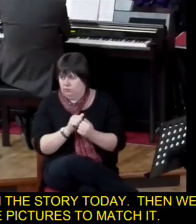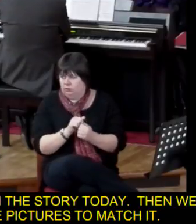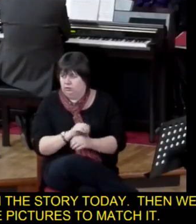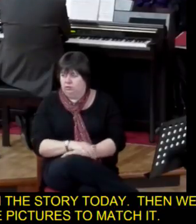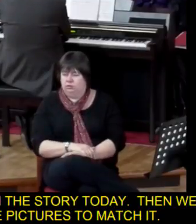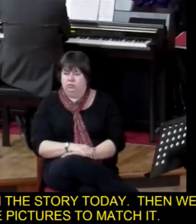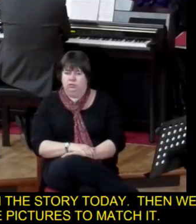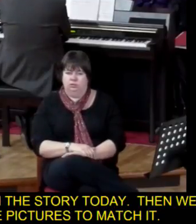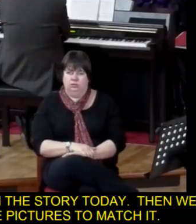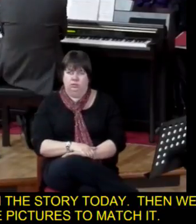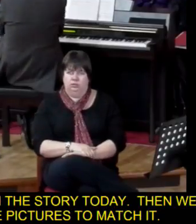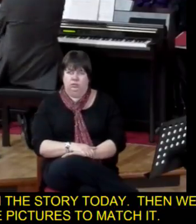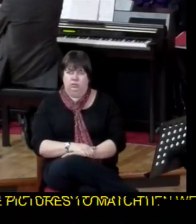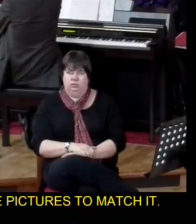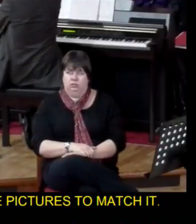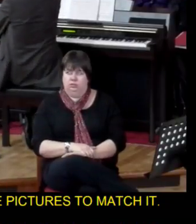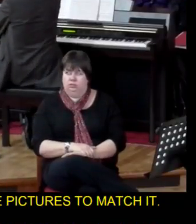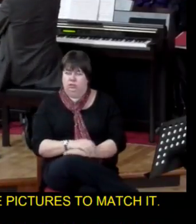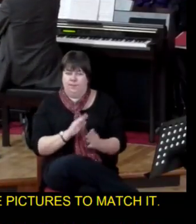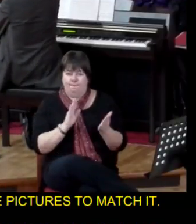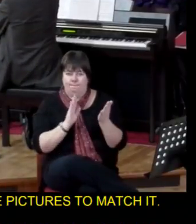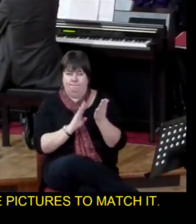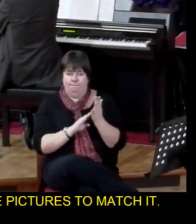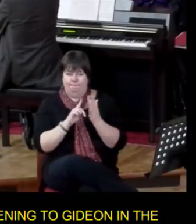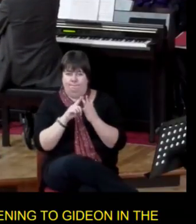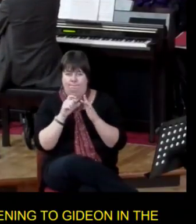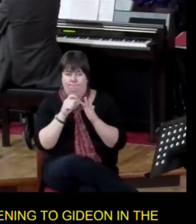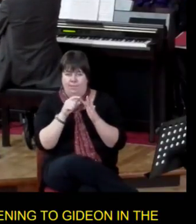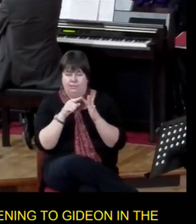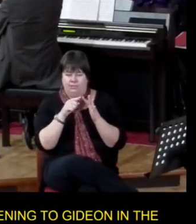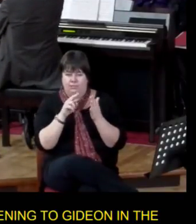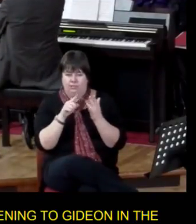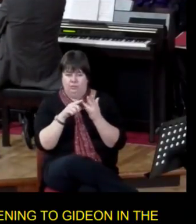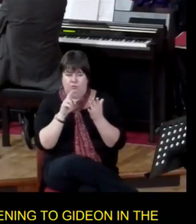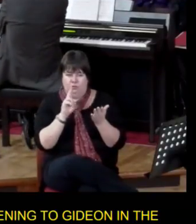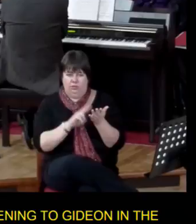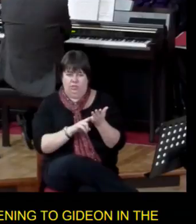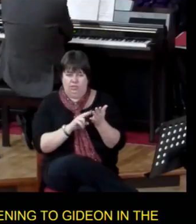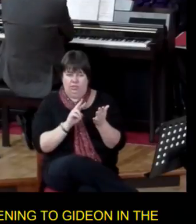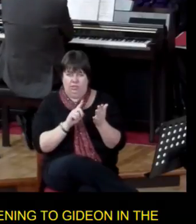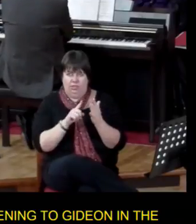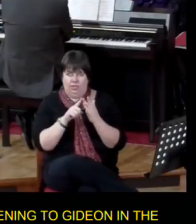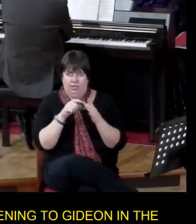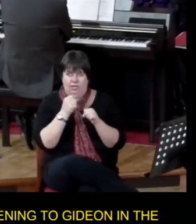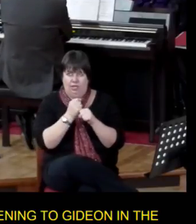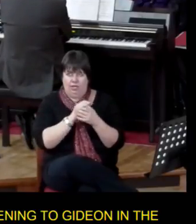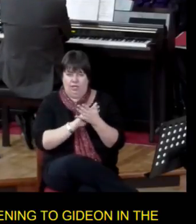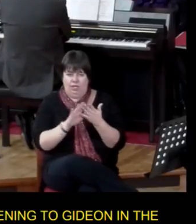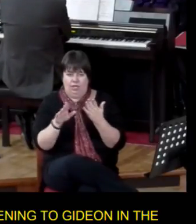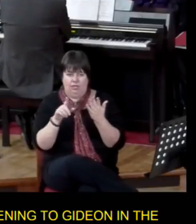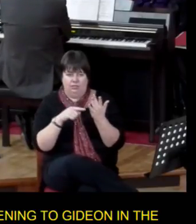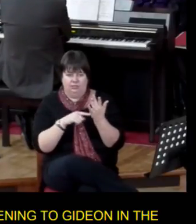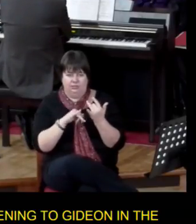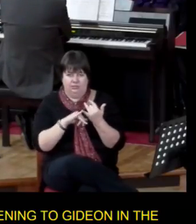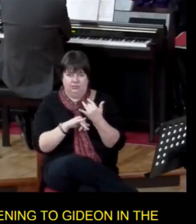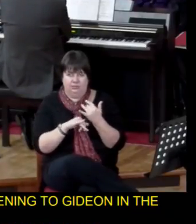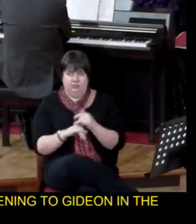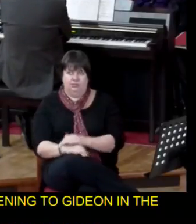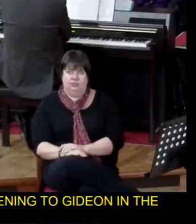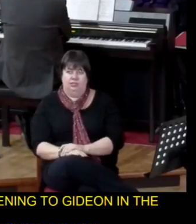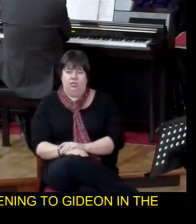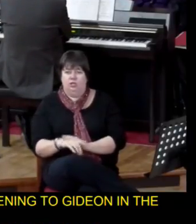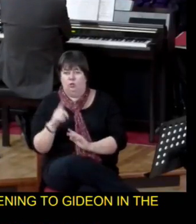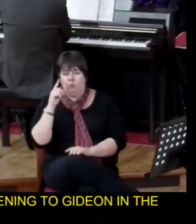The Midianites. Well done, the Midianites. Yeah. I suppose you could say that one way